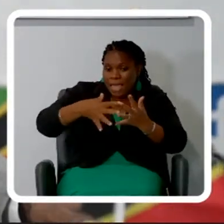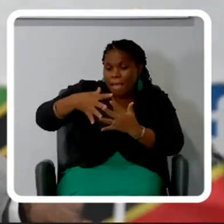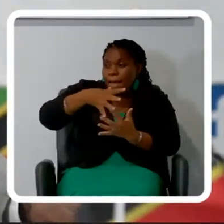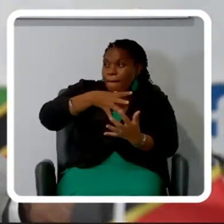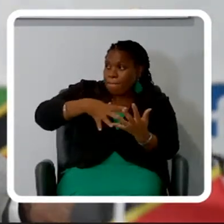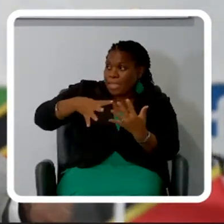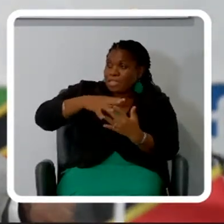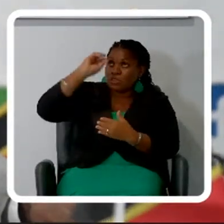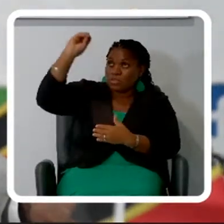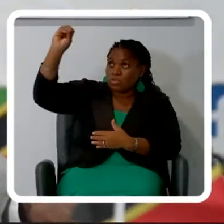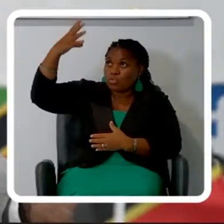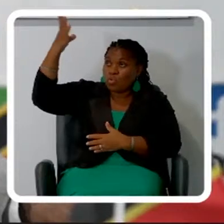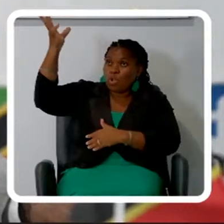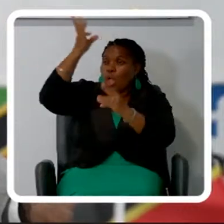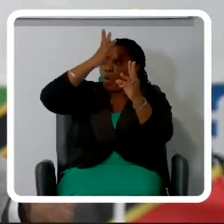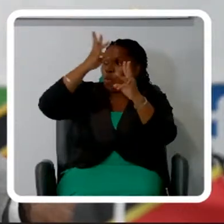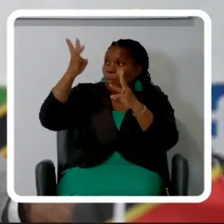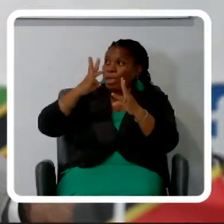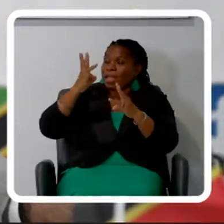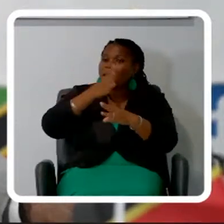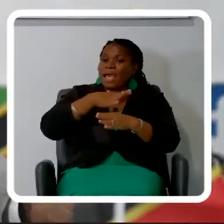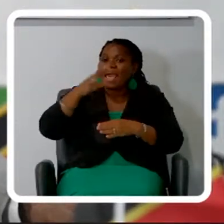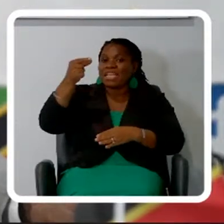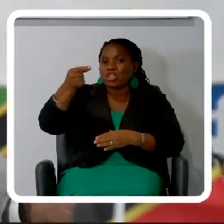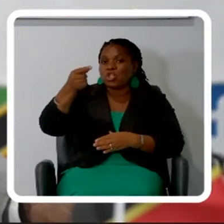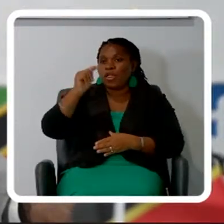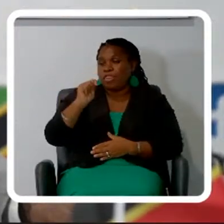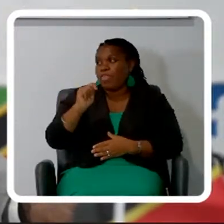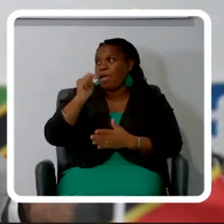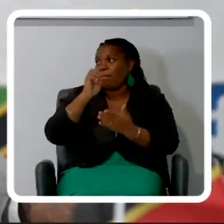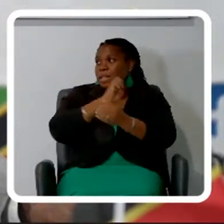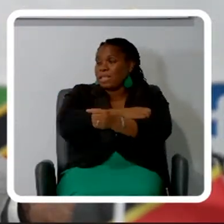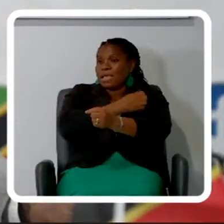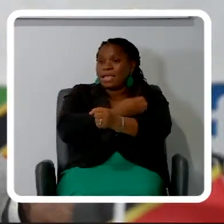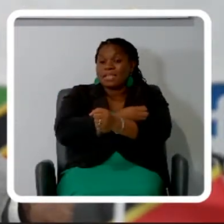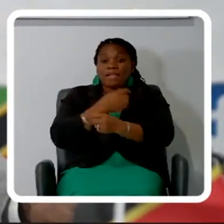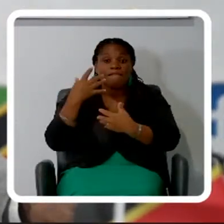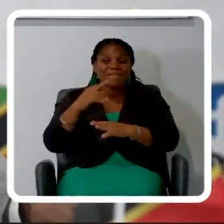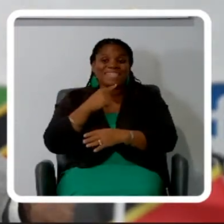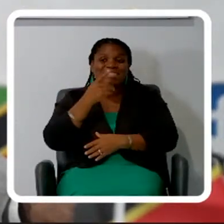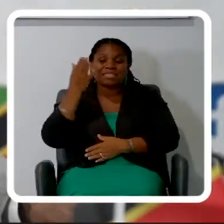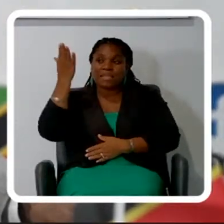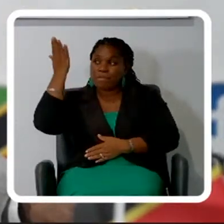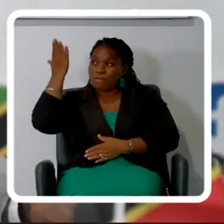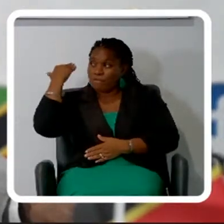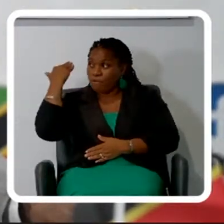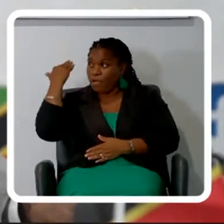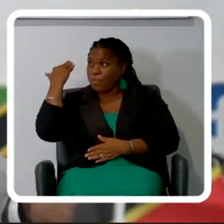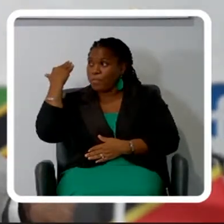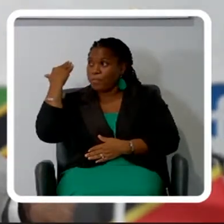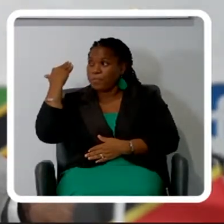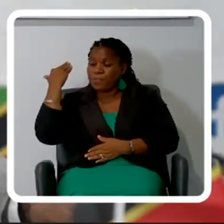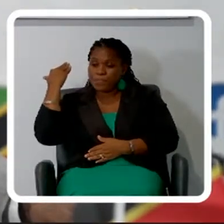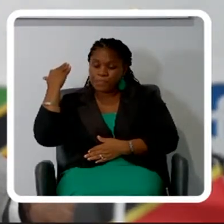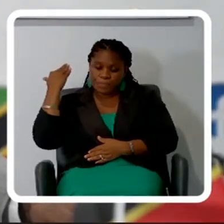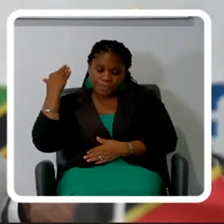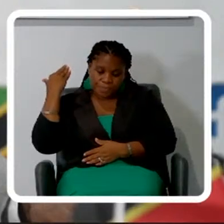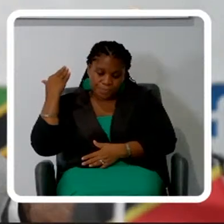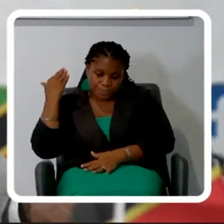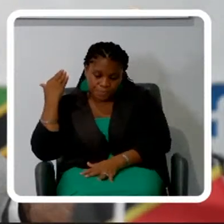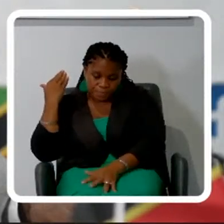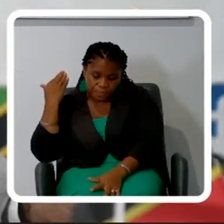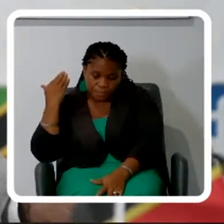solar energy, wind energy, and geothermal energy. As I've said before, I'm not going to play any politics around the